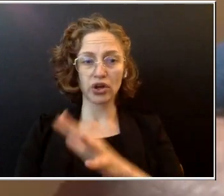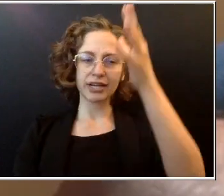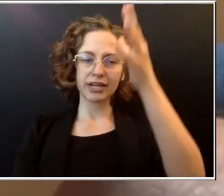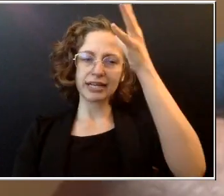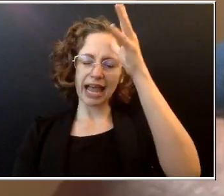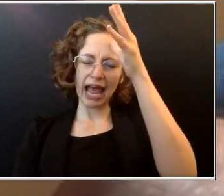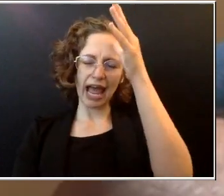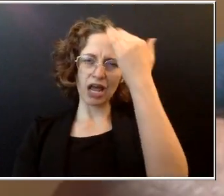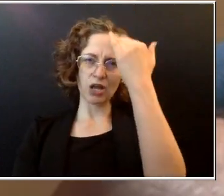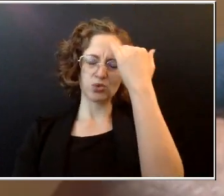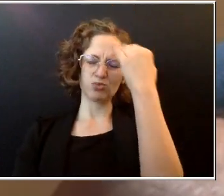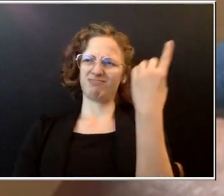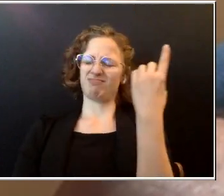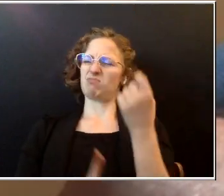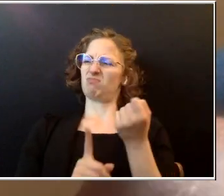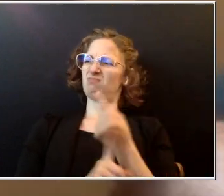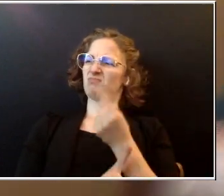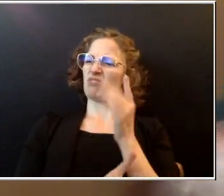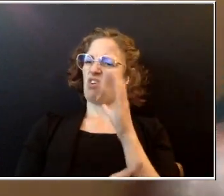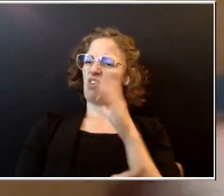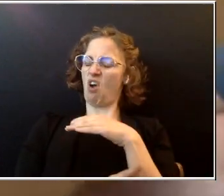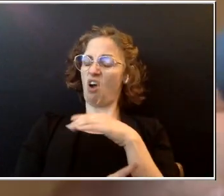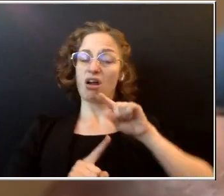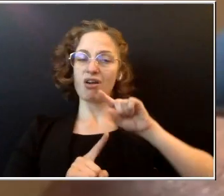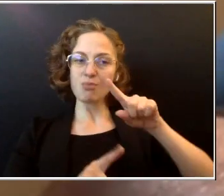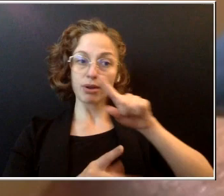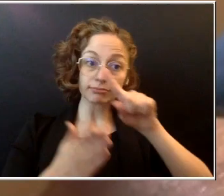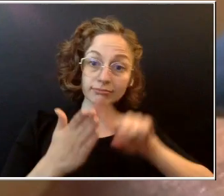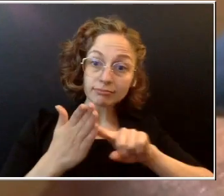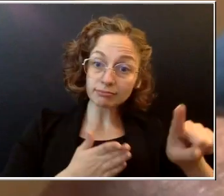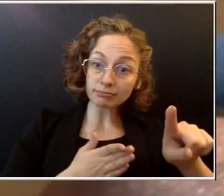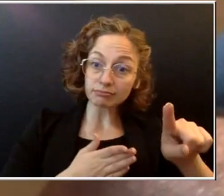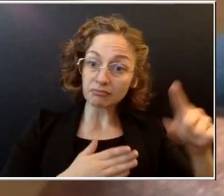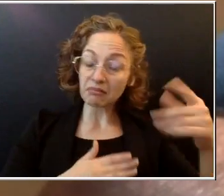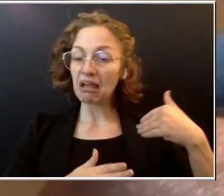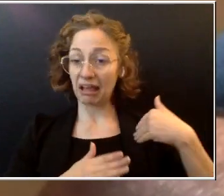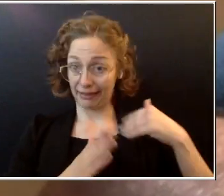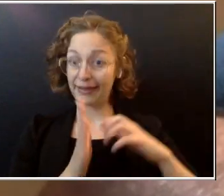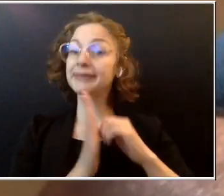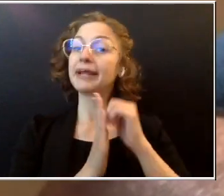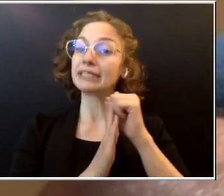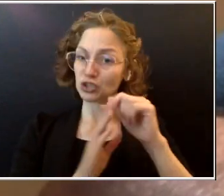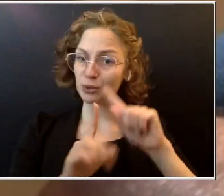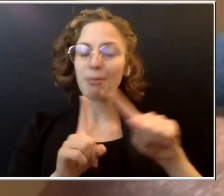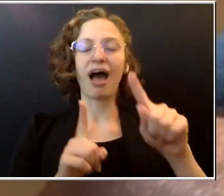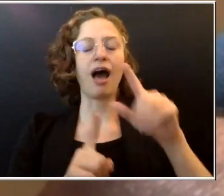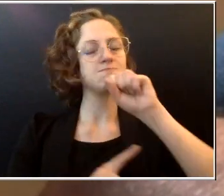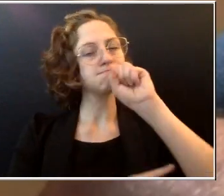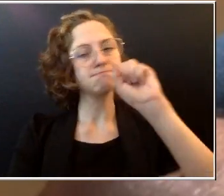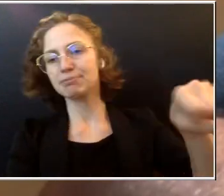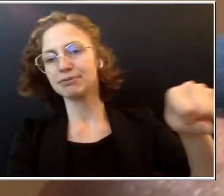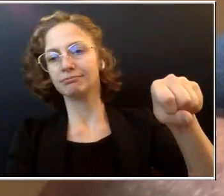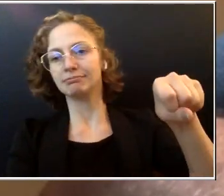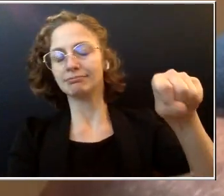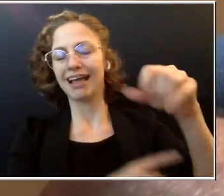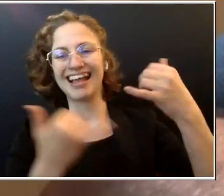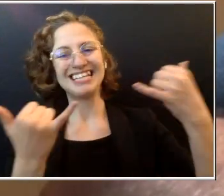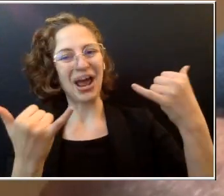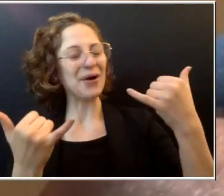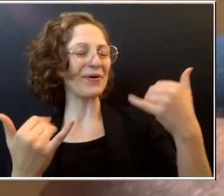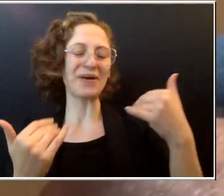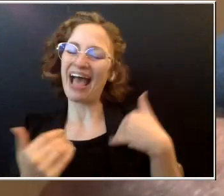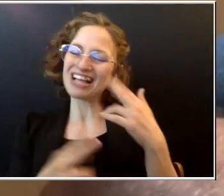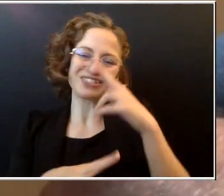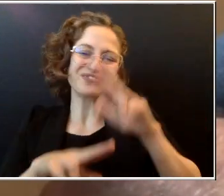up being cancer, but he beat it. And now he has time with his grandkids and stuff like that. So that was awesome.